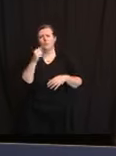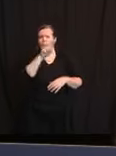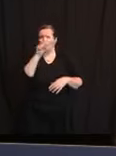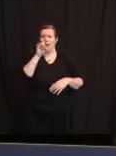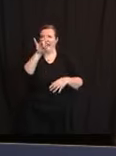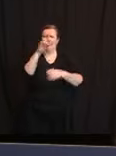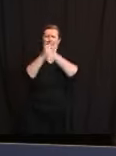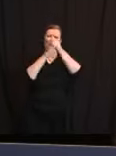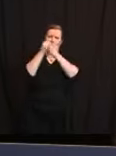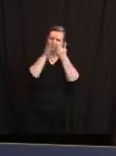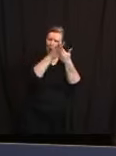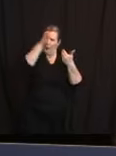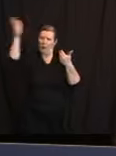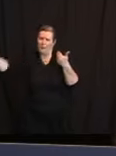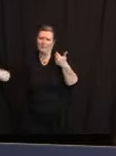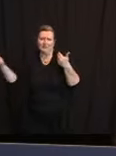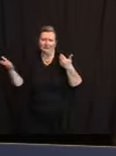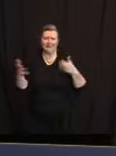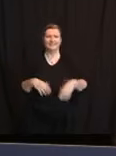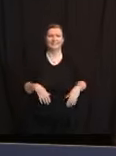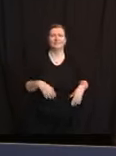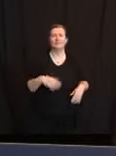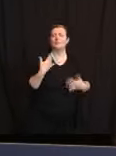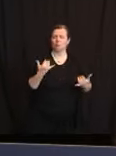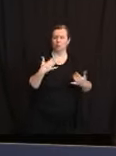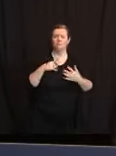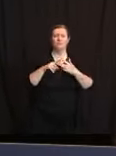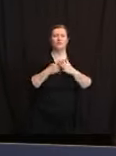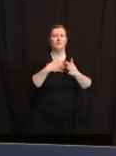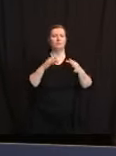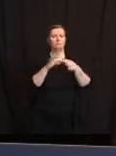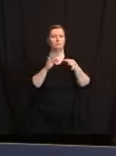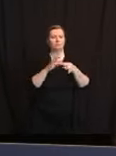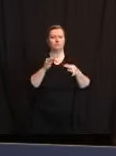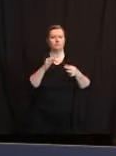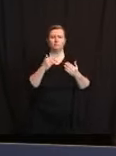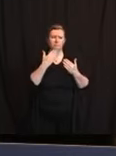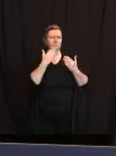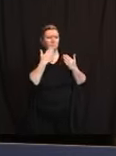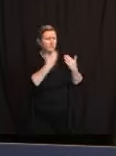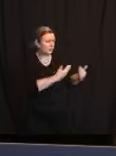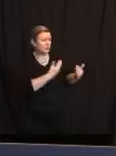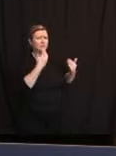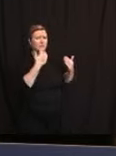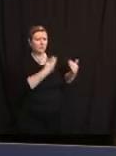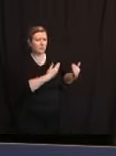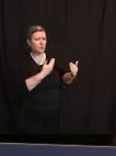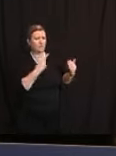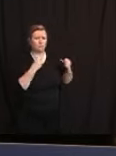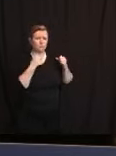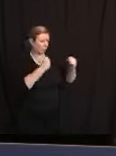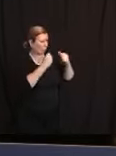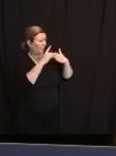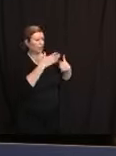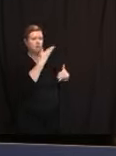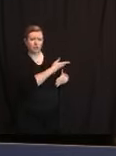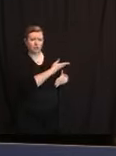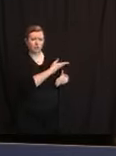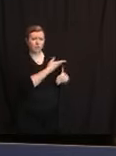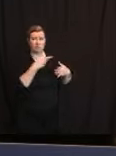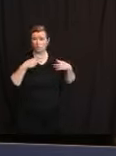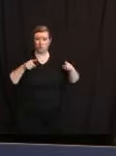Governor, I have to start off and just thank you for your strong leadership during this entire